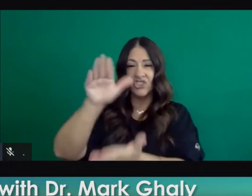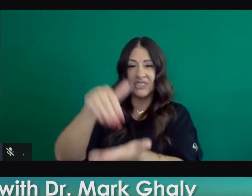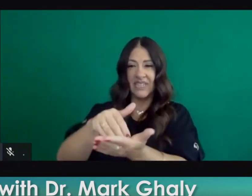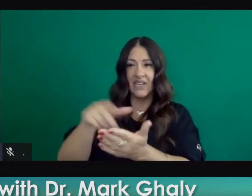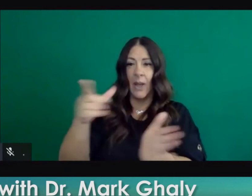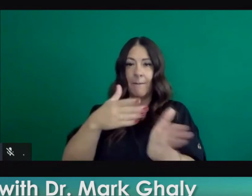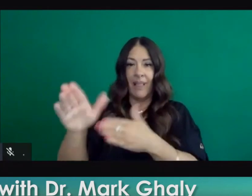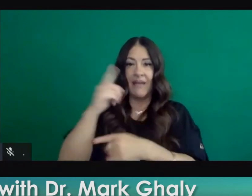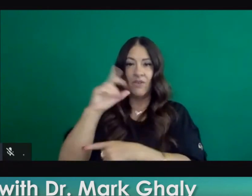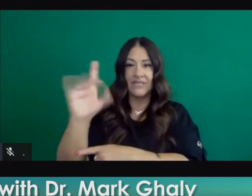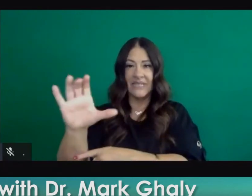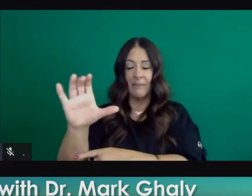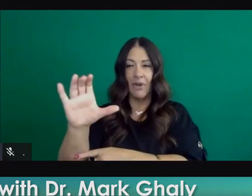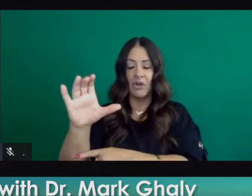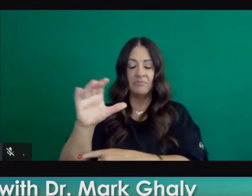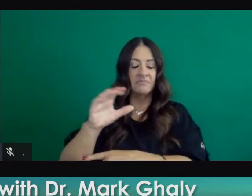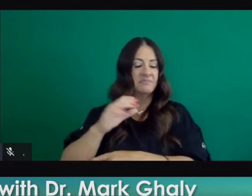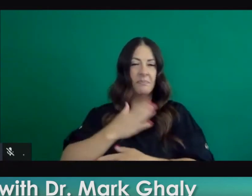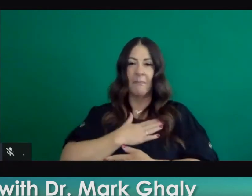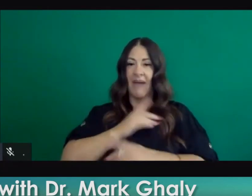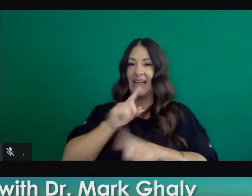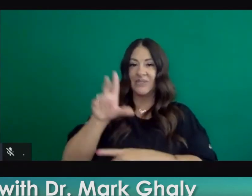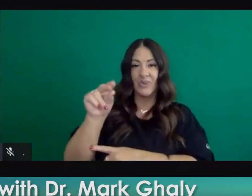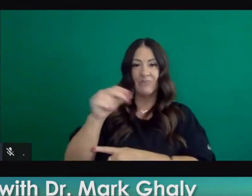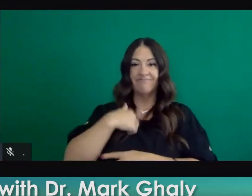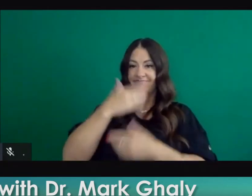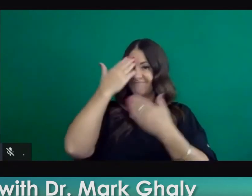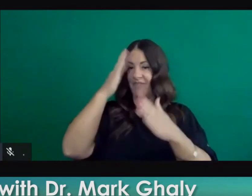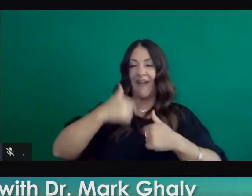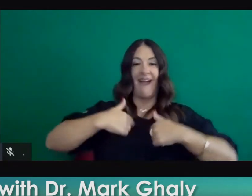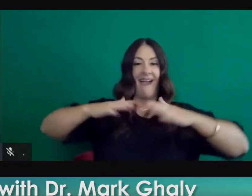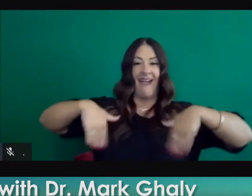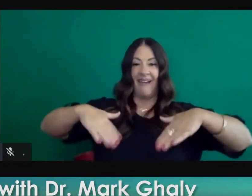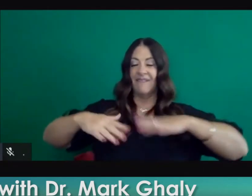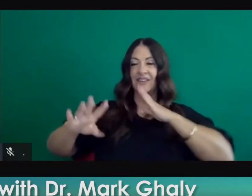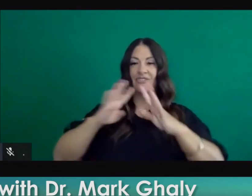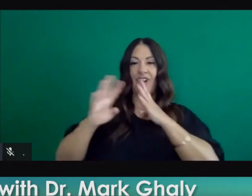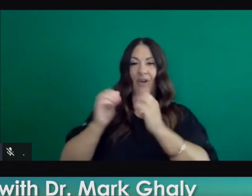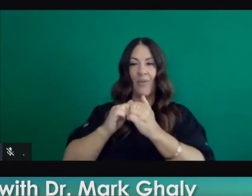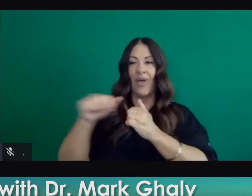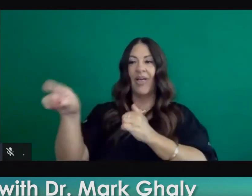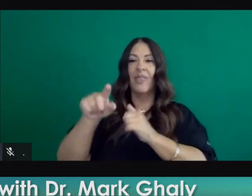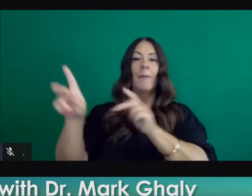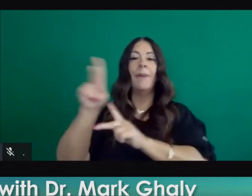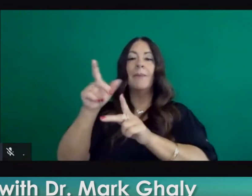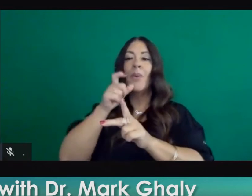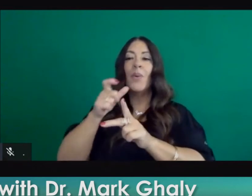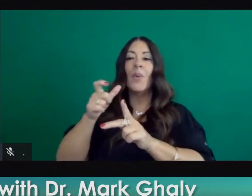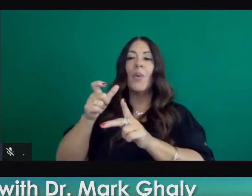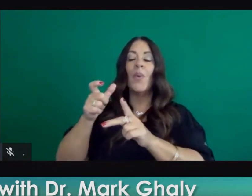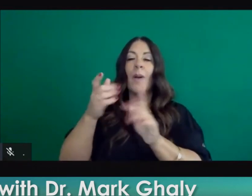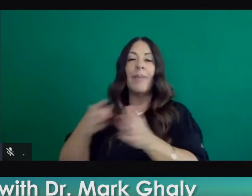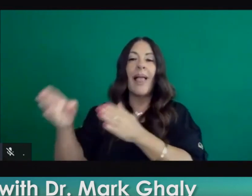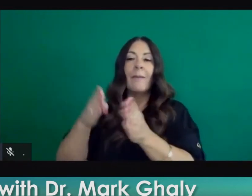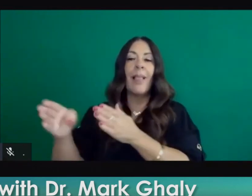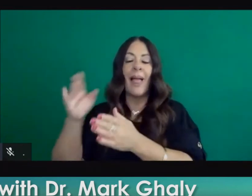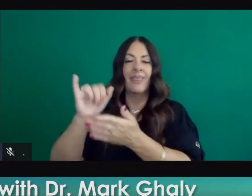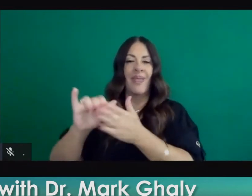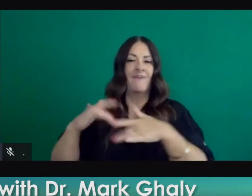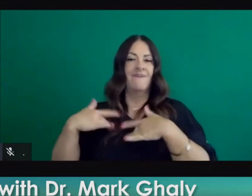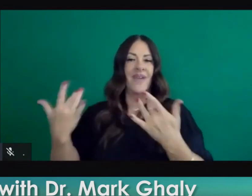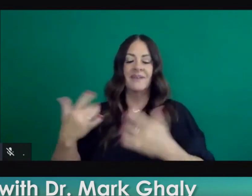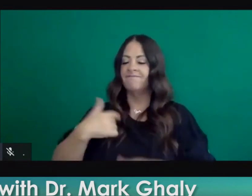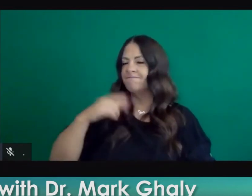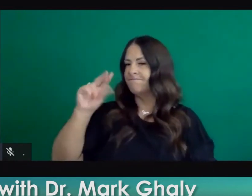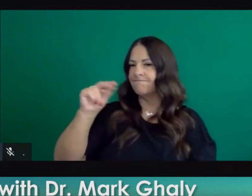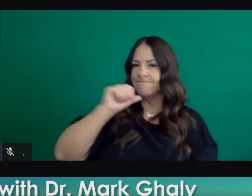no, as far as I know, and I certainly haven't myself had any communication with the planners for